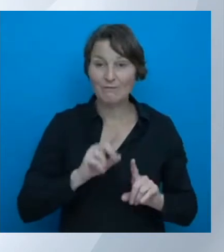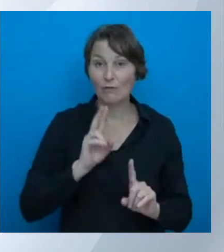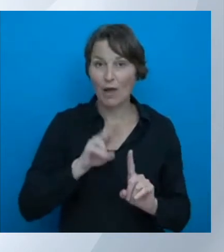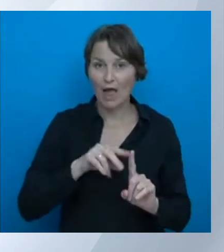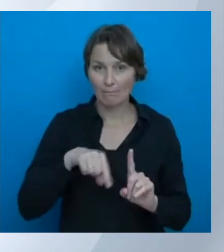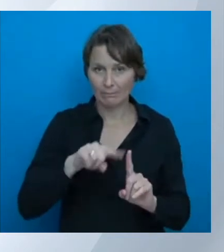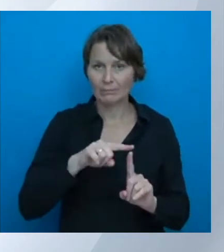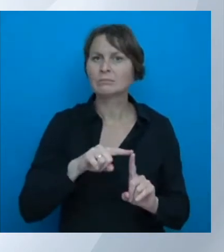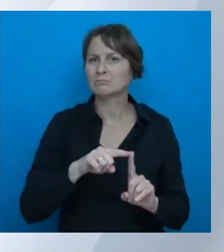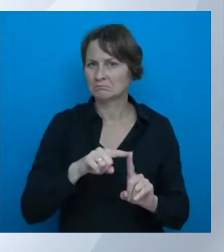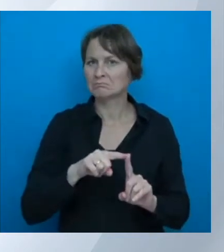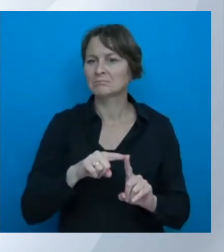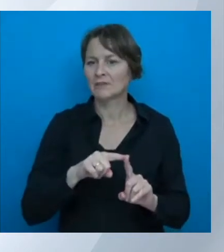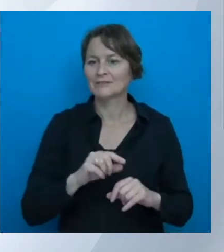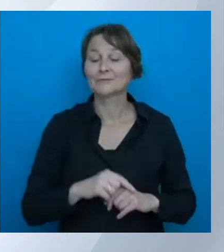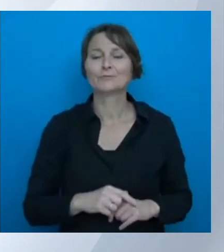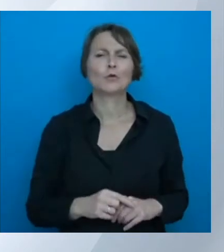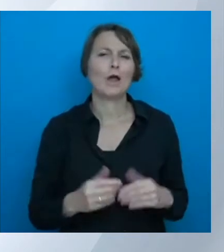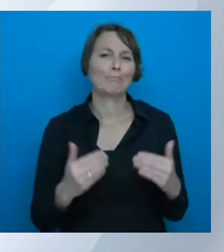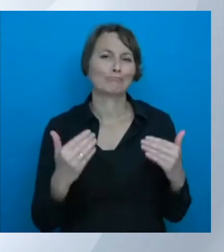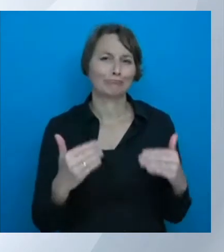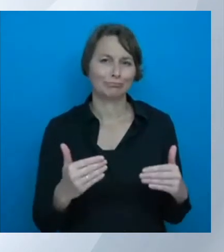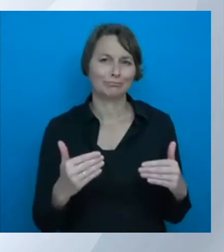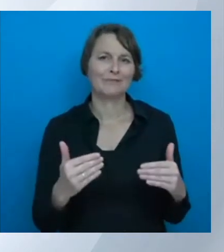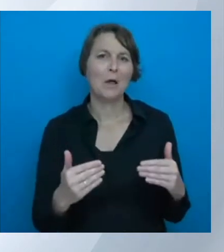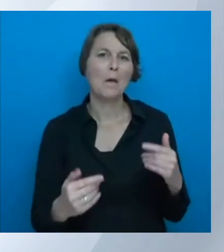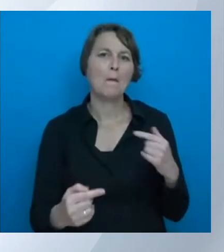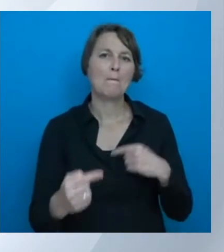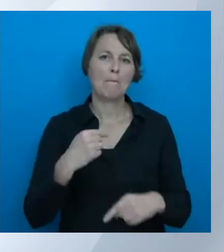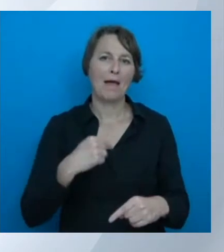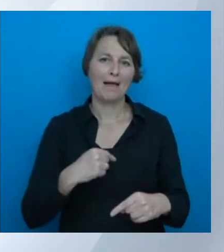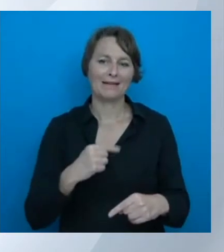So I'll stop this one and switch back to my demos.